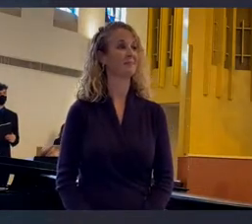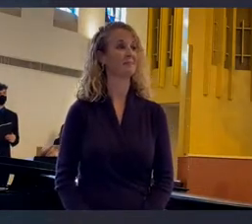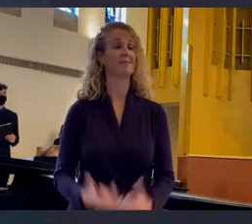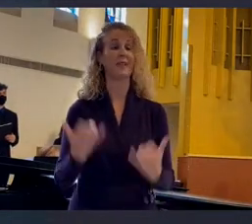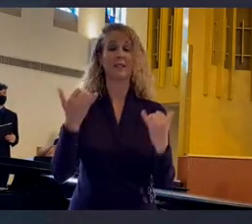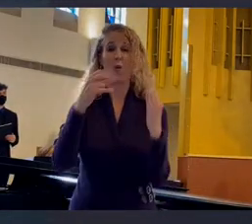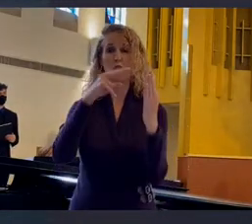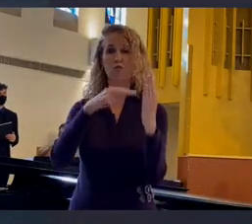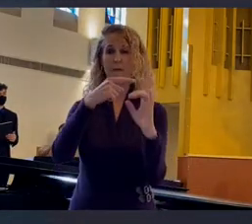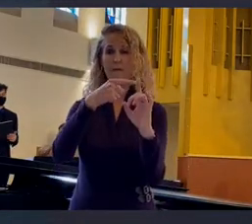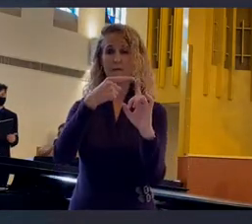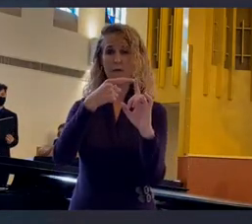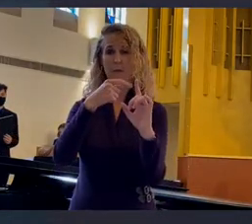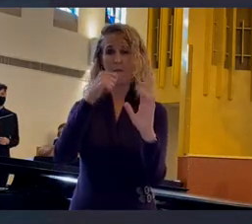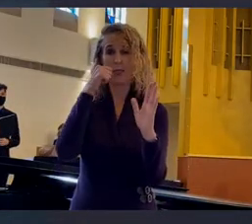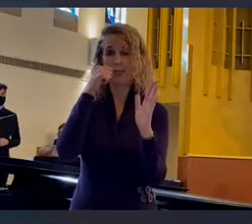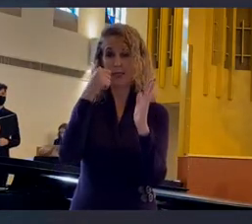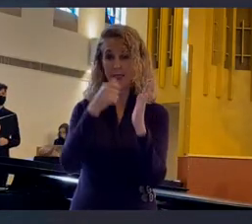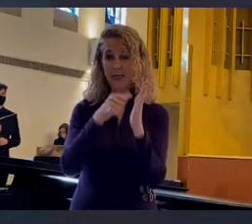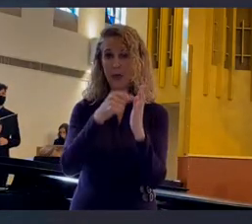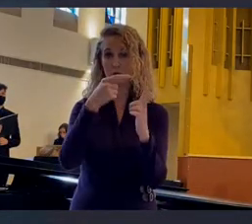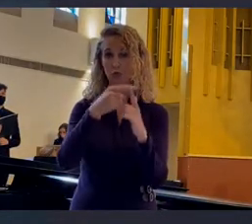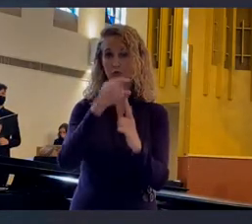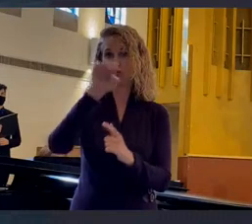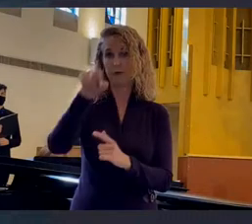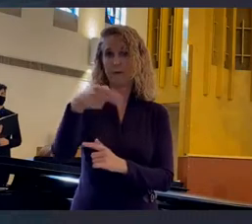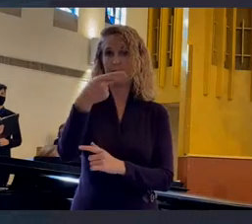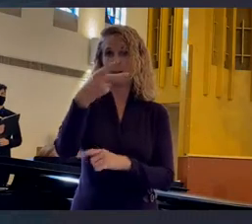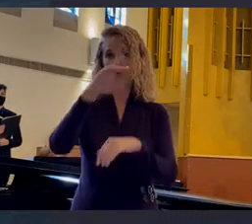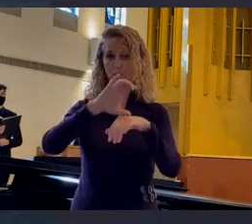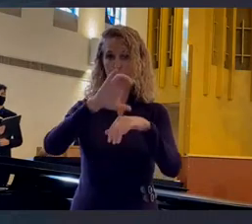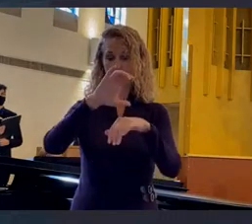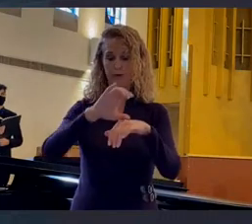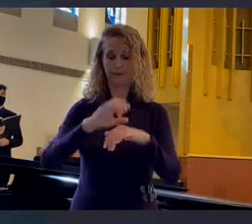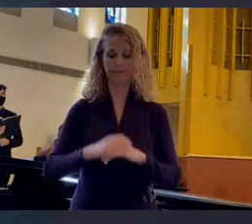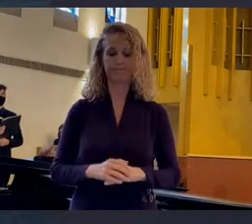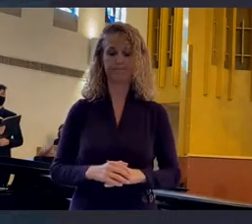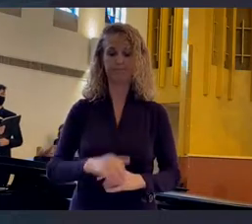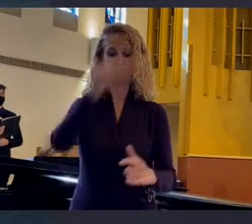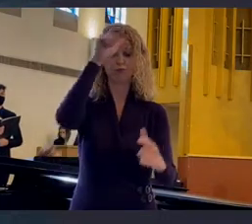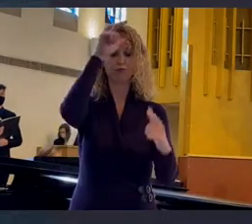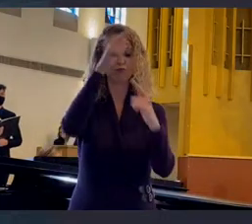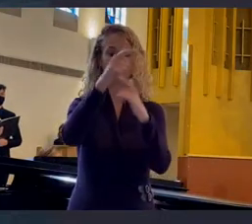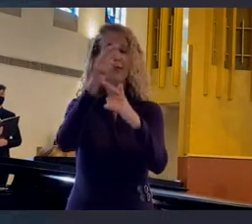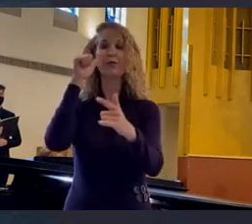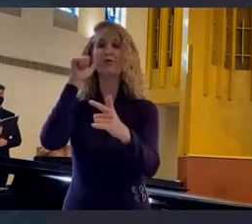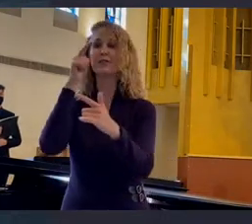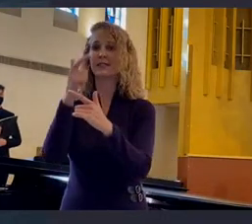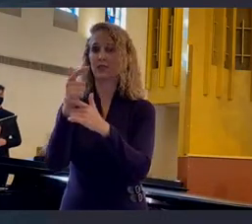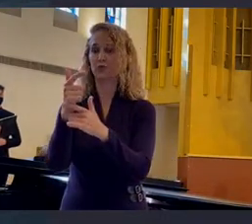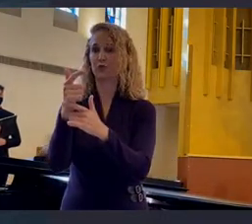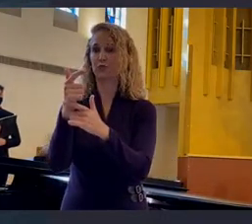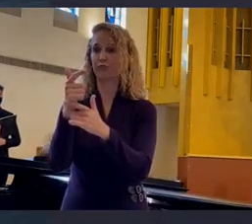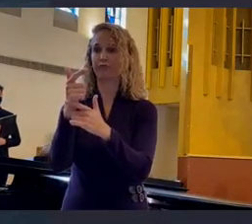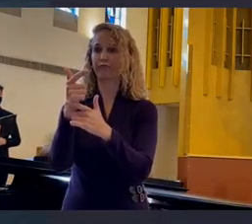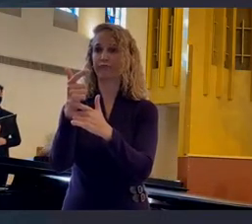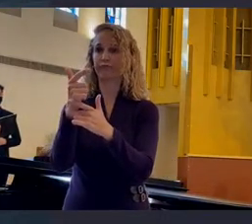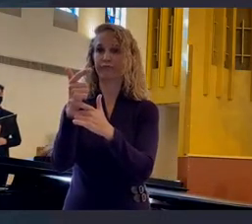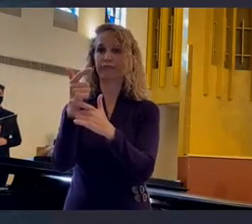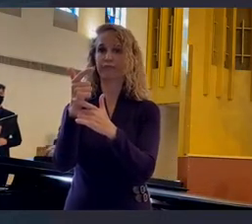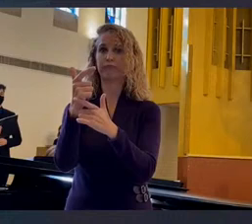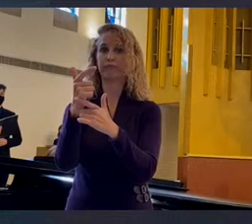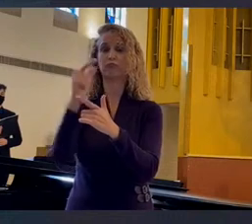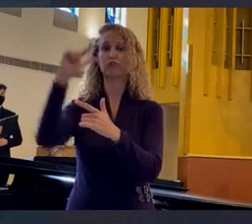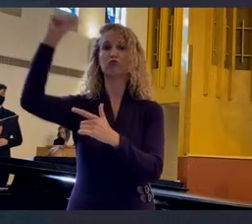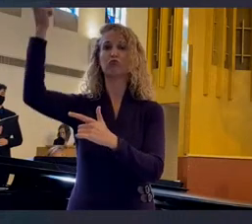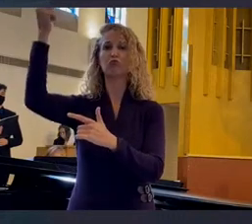A reading from the letter to the Ephesians. Brothers and sisters, grace